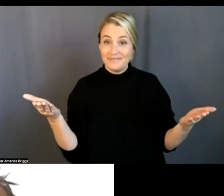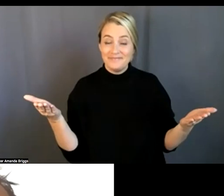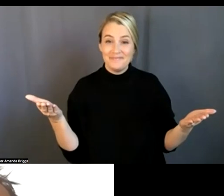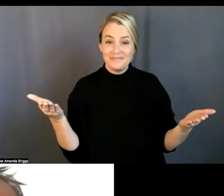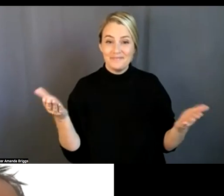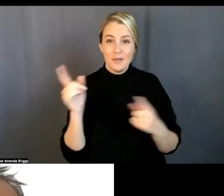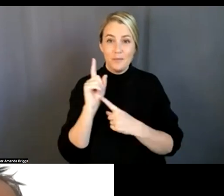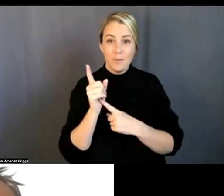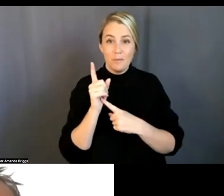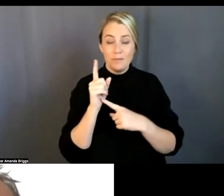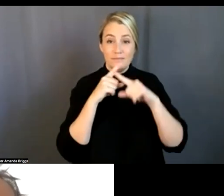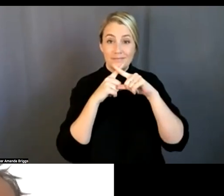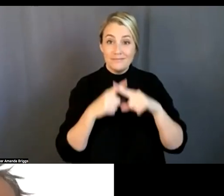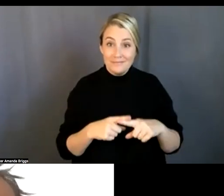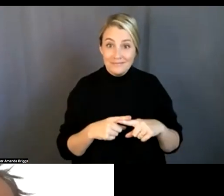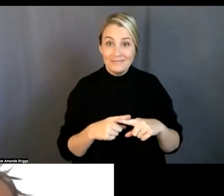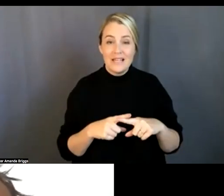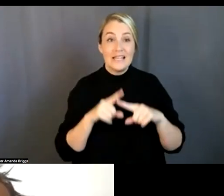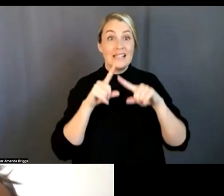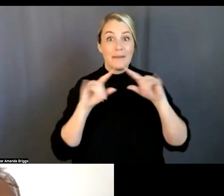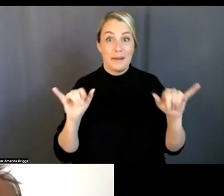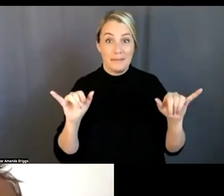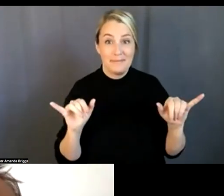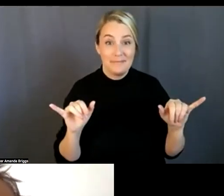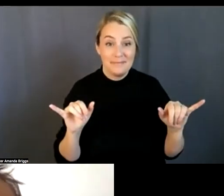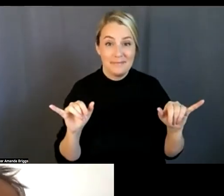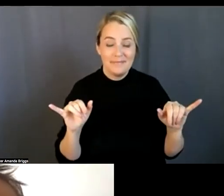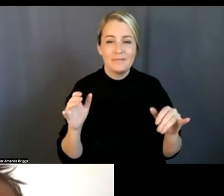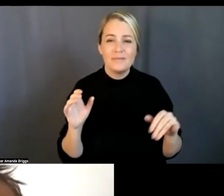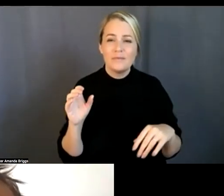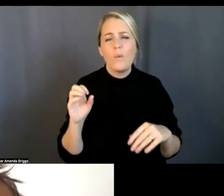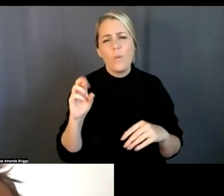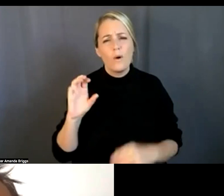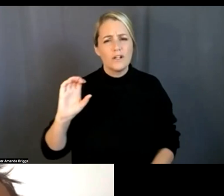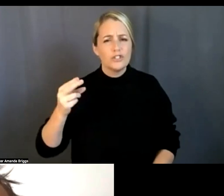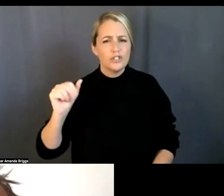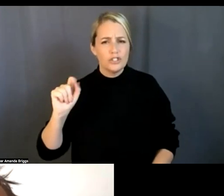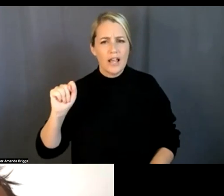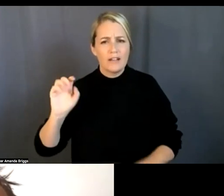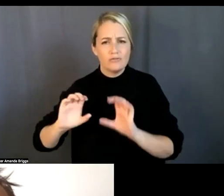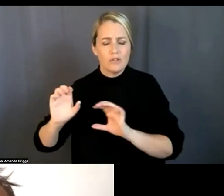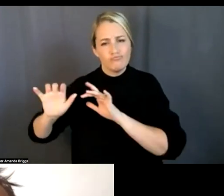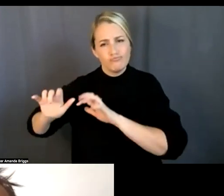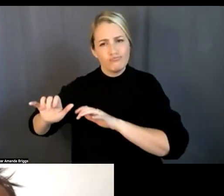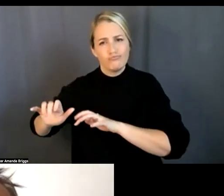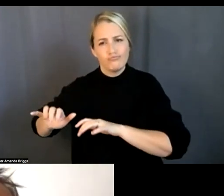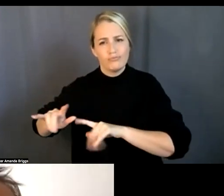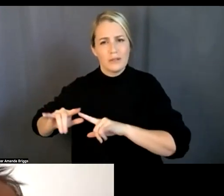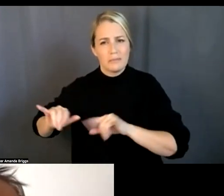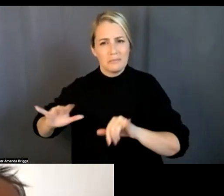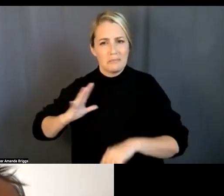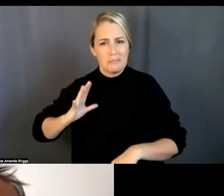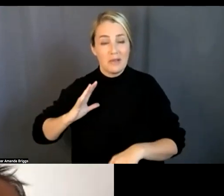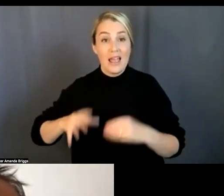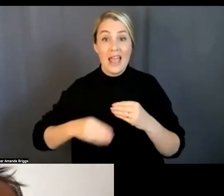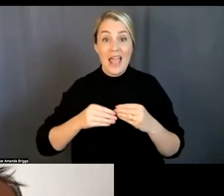to unmute at the same time, and or to be in the chat at the same time. And either adding in